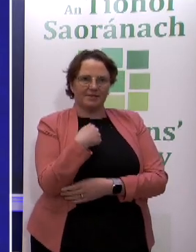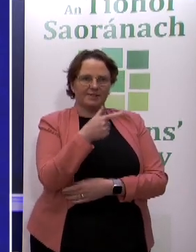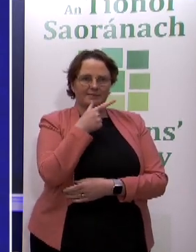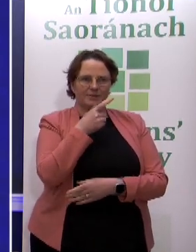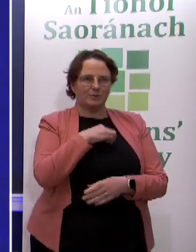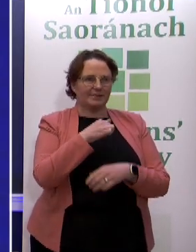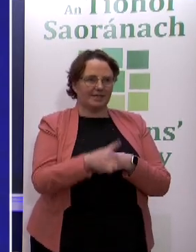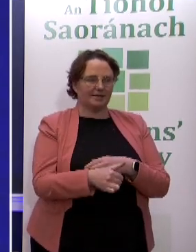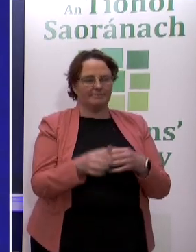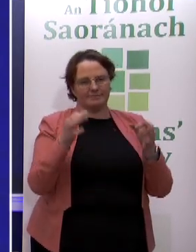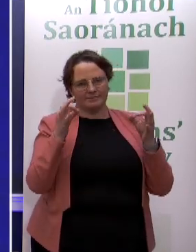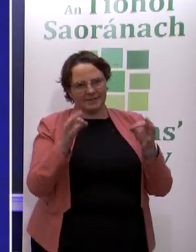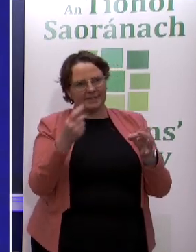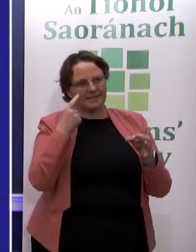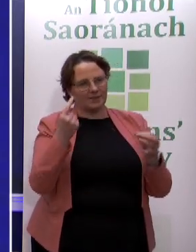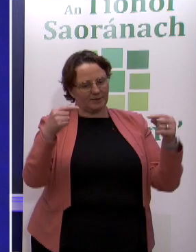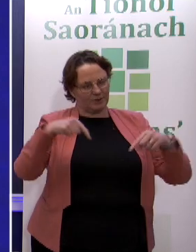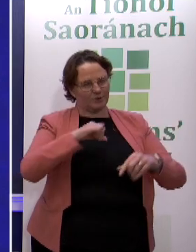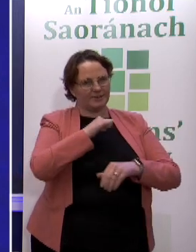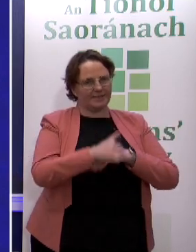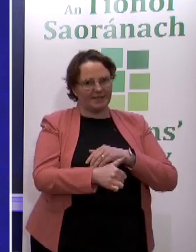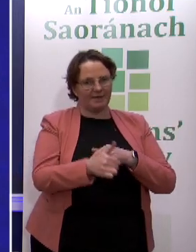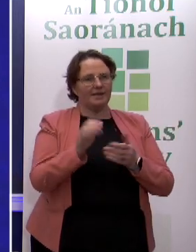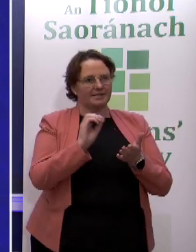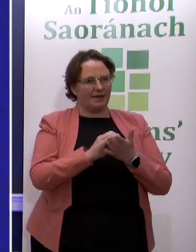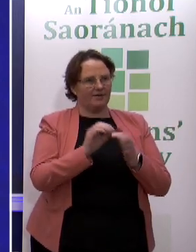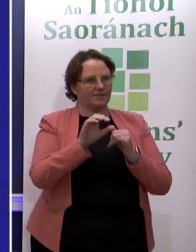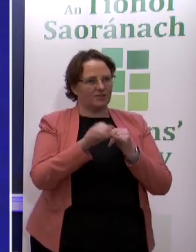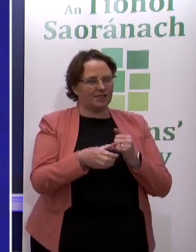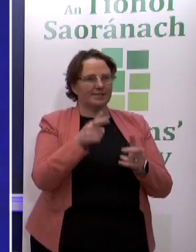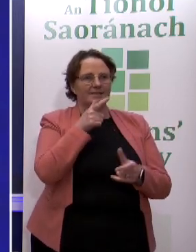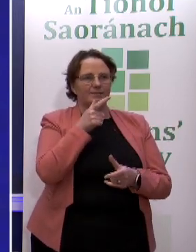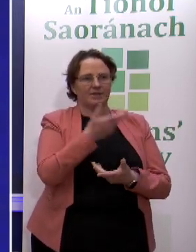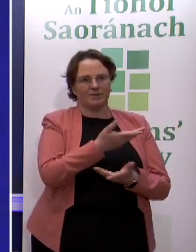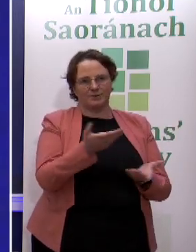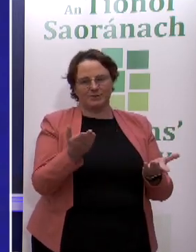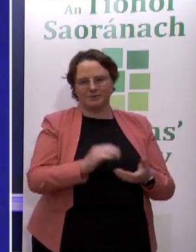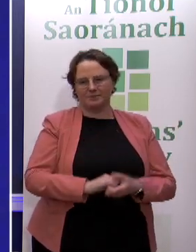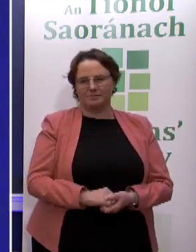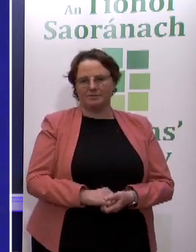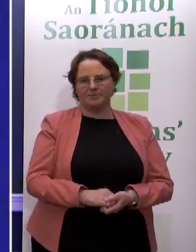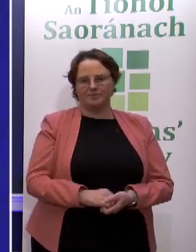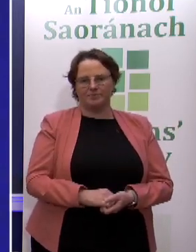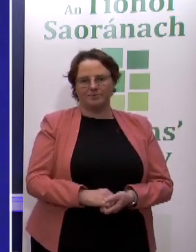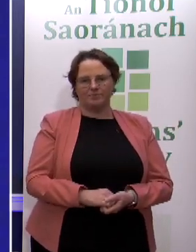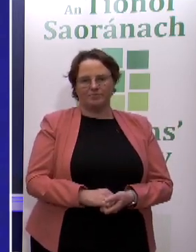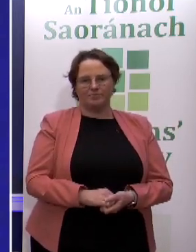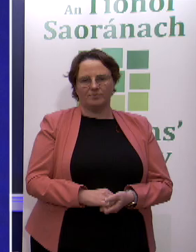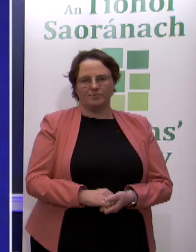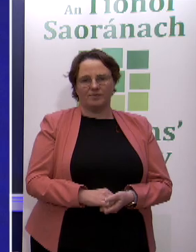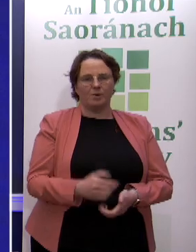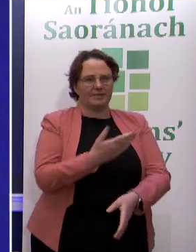It's fantastic to see you all here and to have the opportunity to speak to you. I think I want to start with a